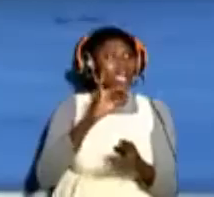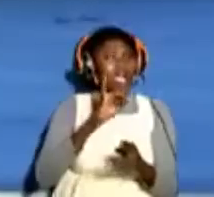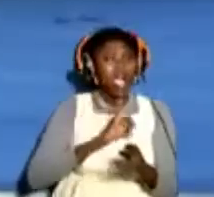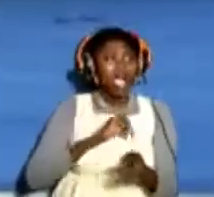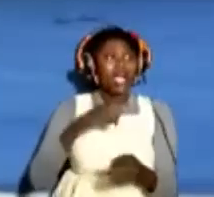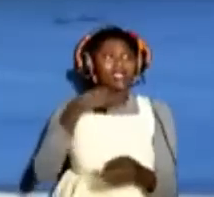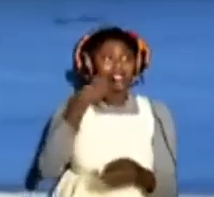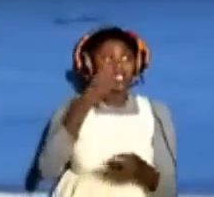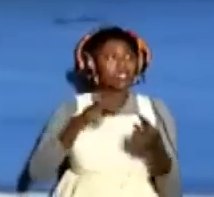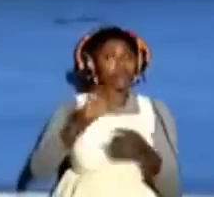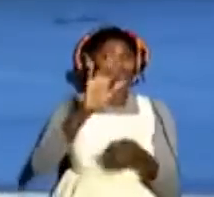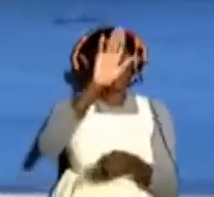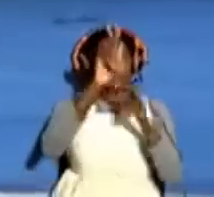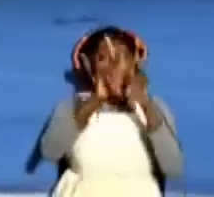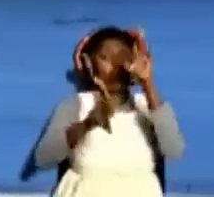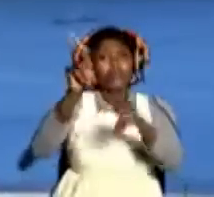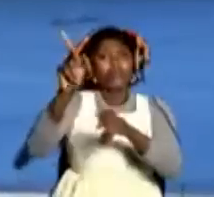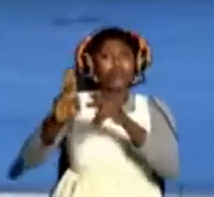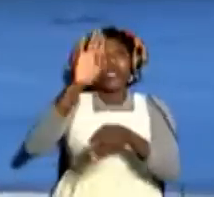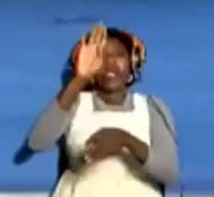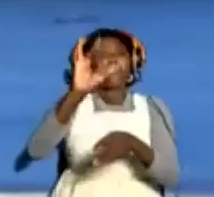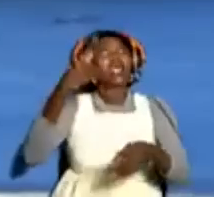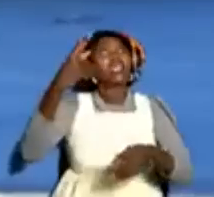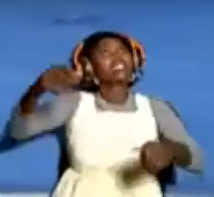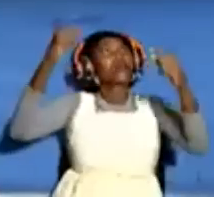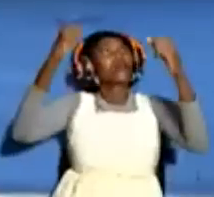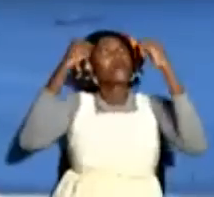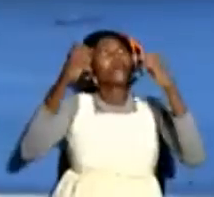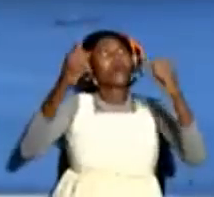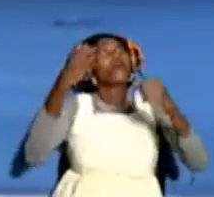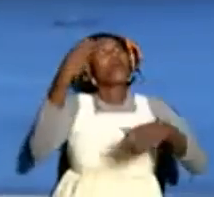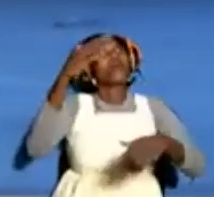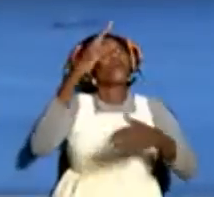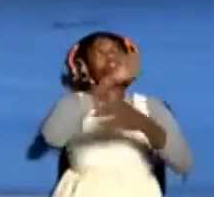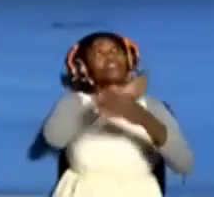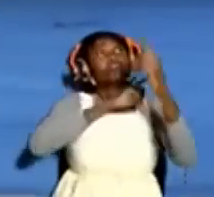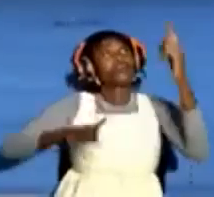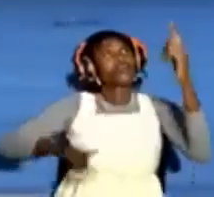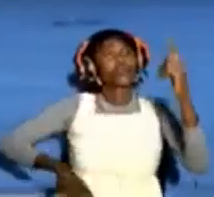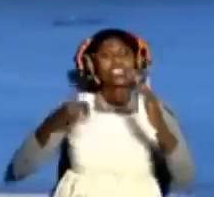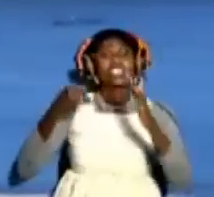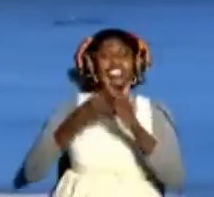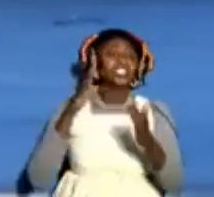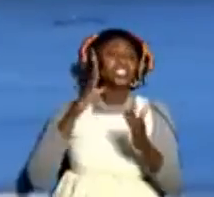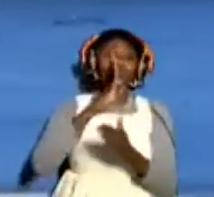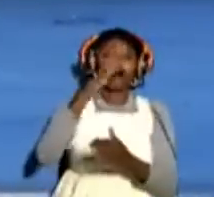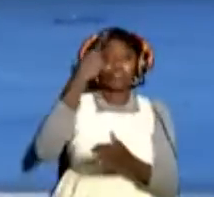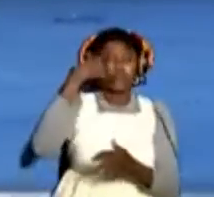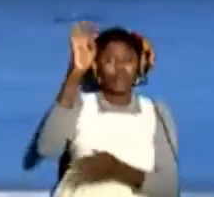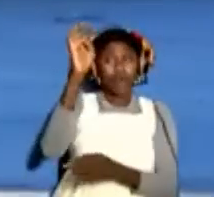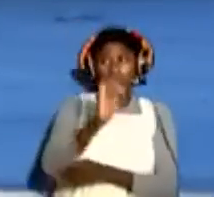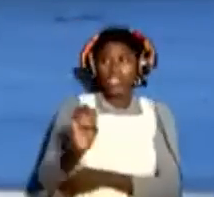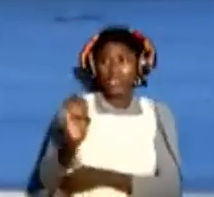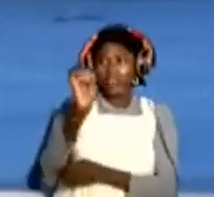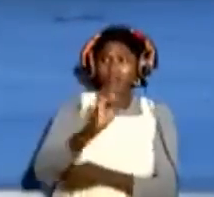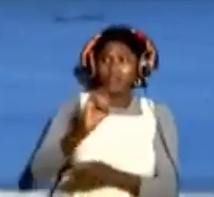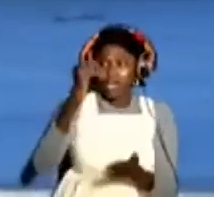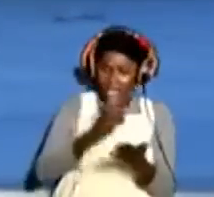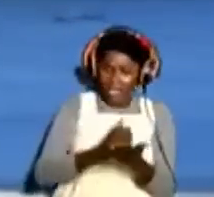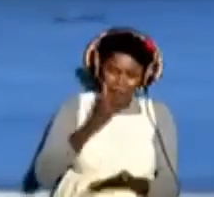your people, by the mighty power of the Lord, it shall be forever.